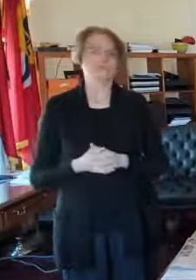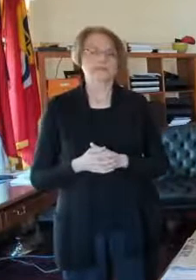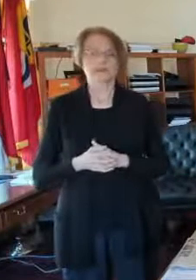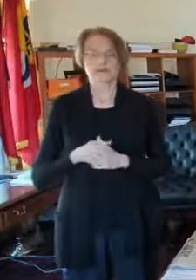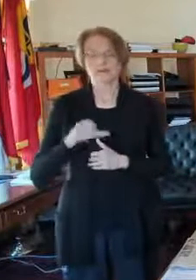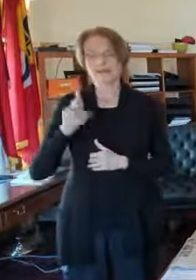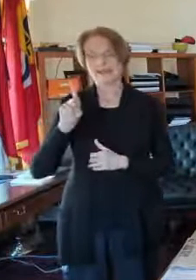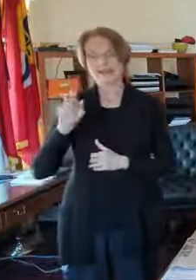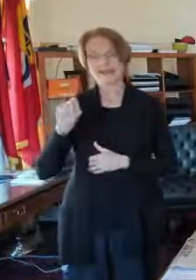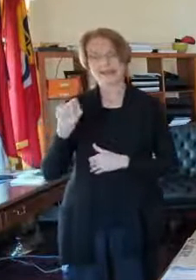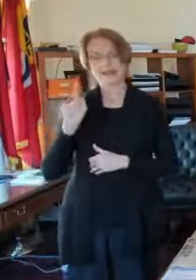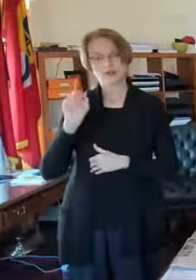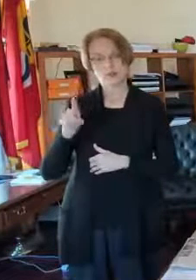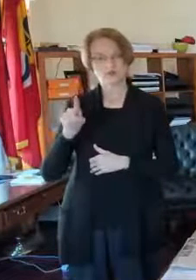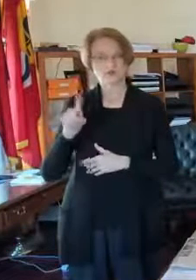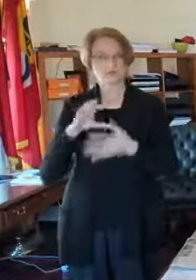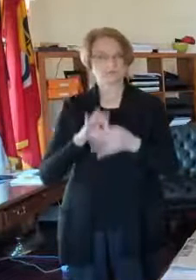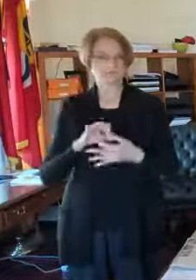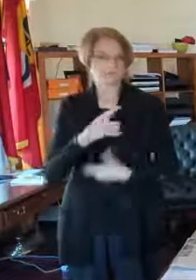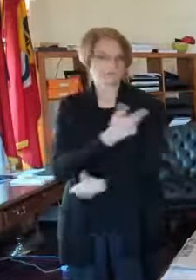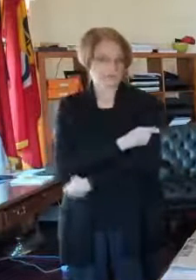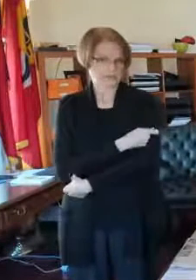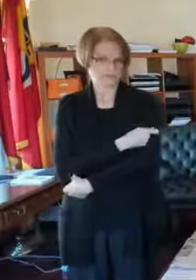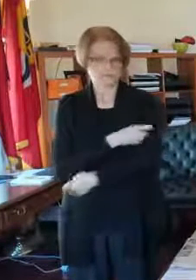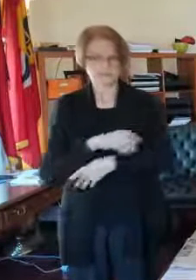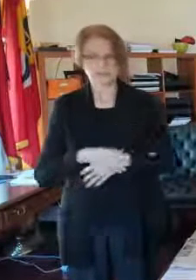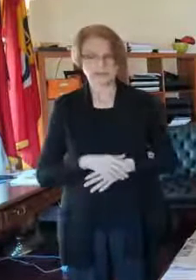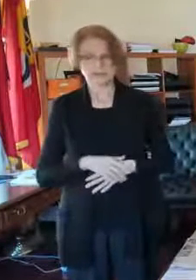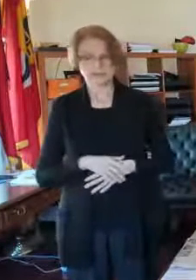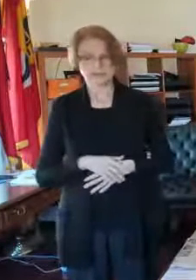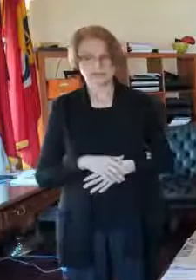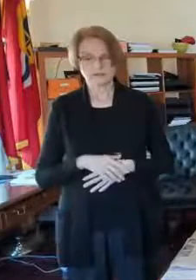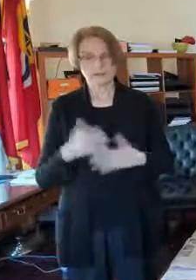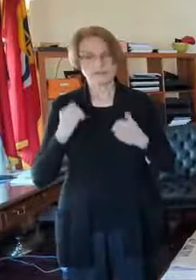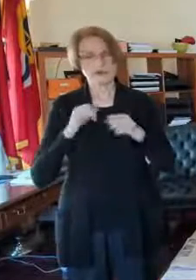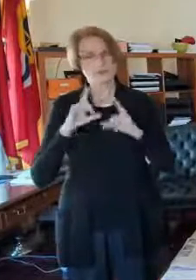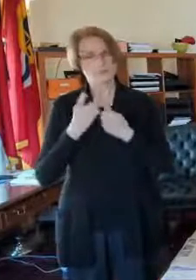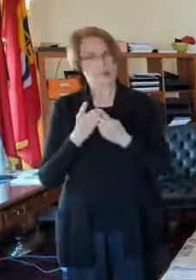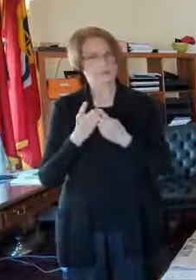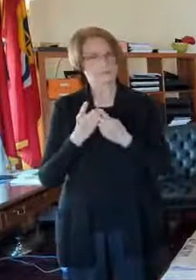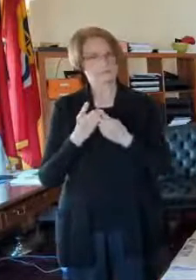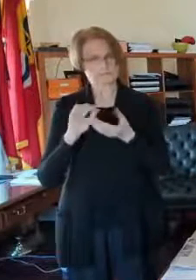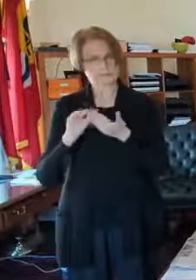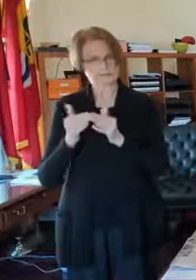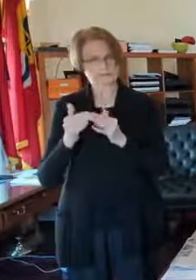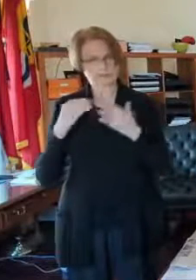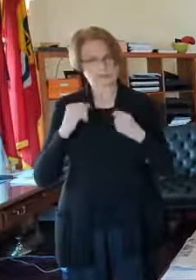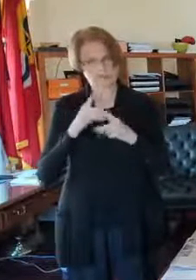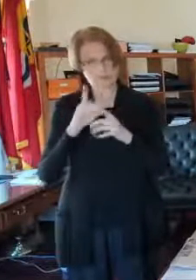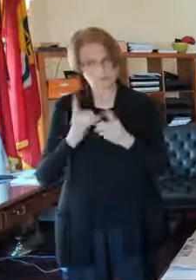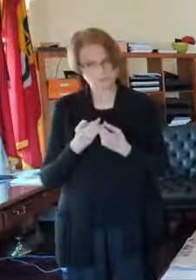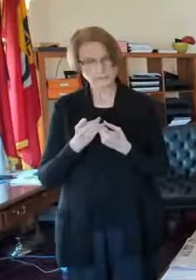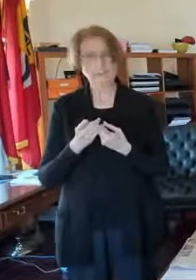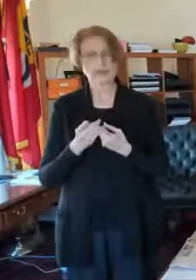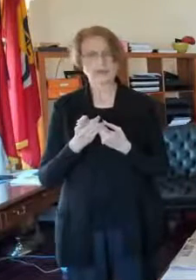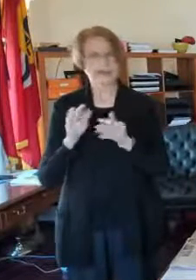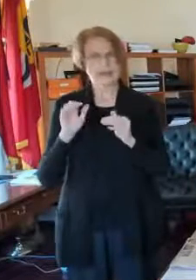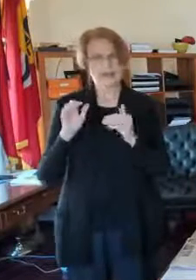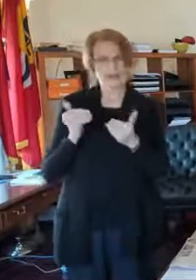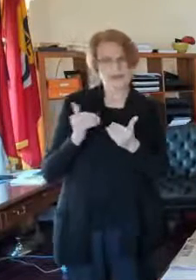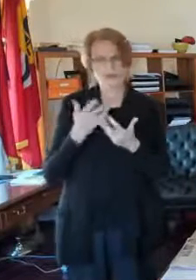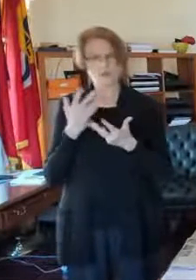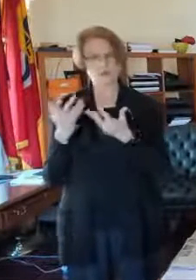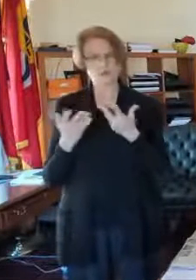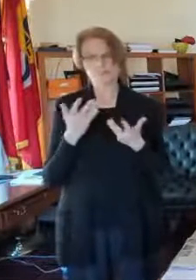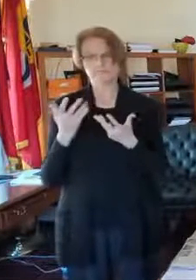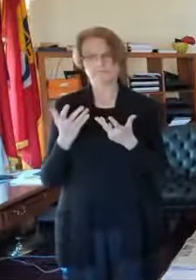Kat's question, another vaccine question. How does the health department in the city working to make sure that vaccine and